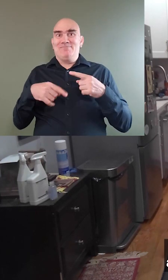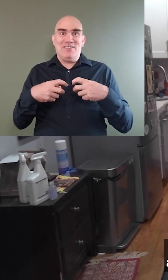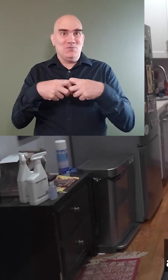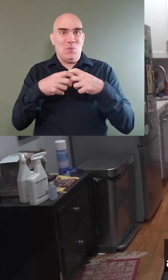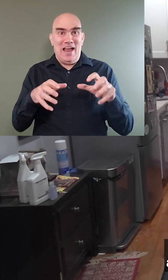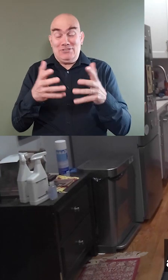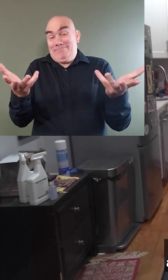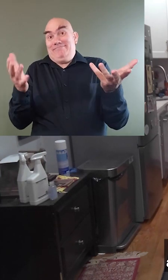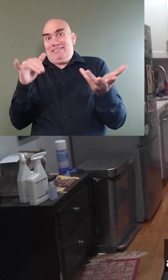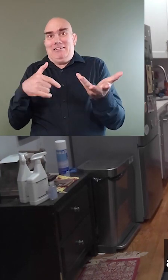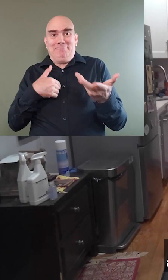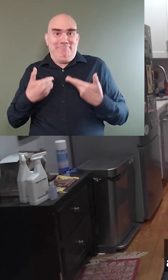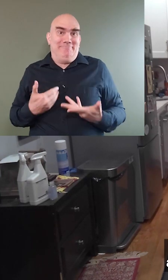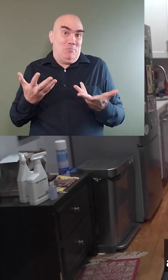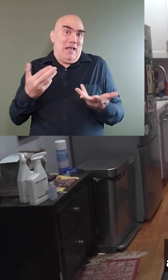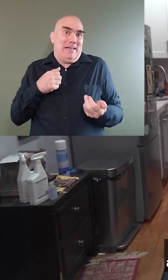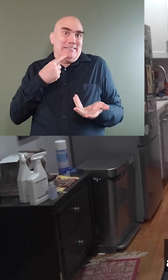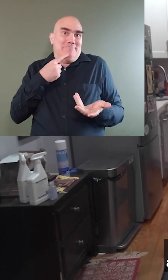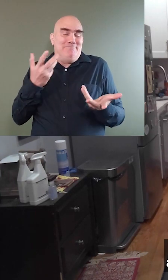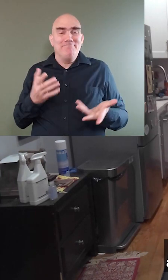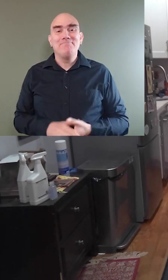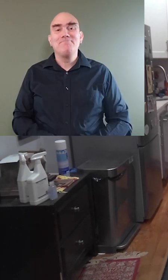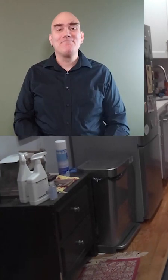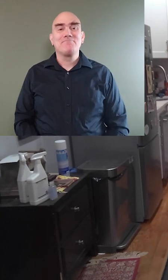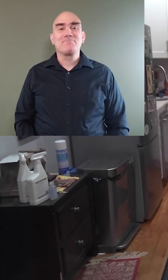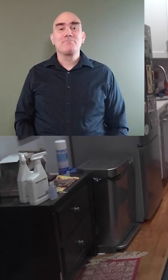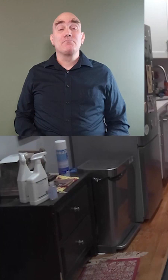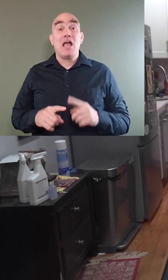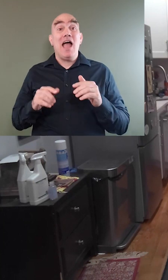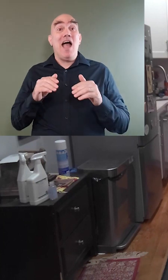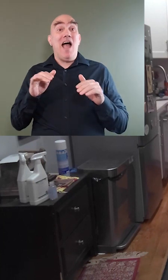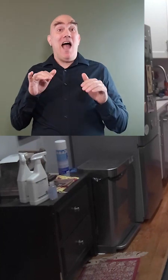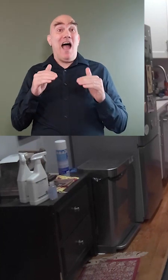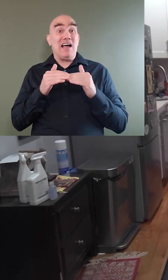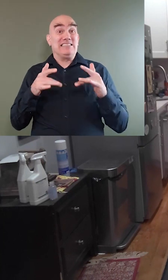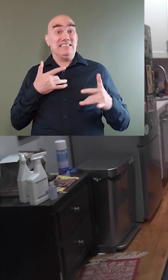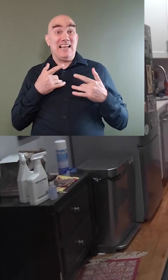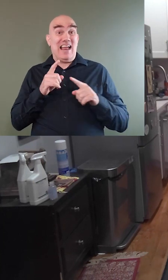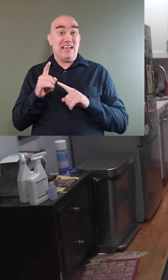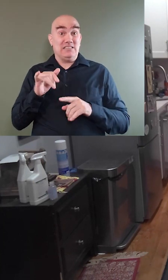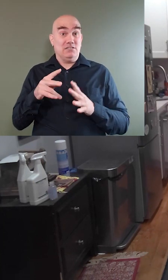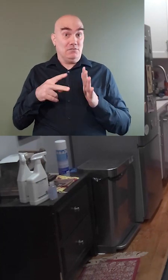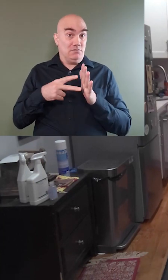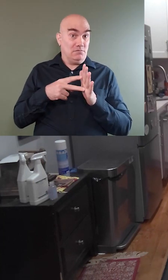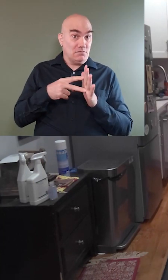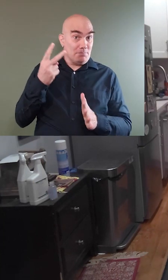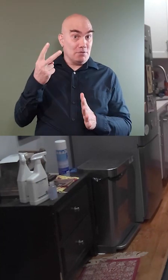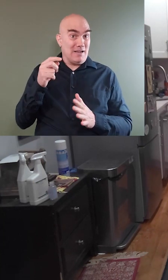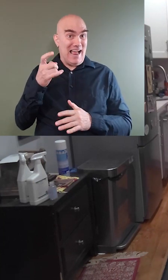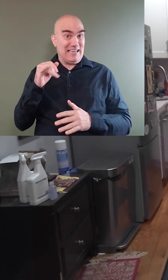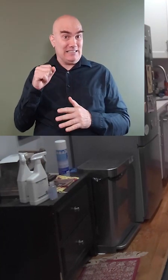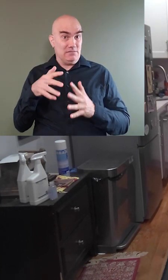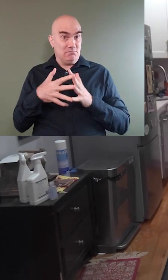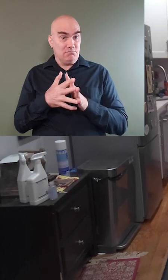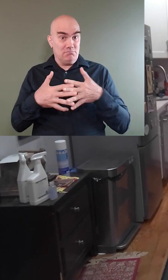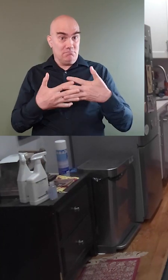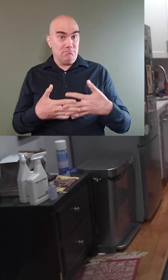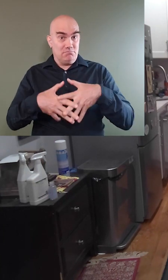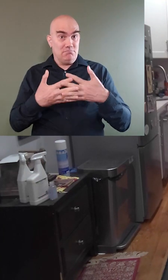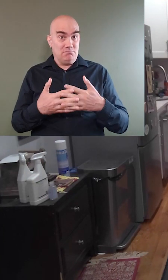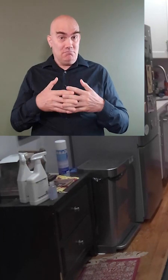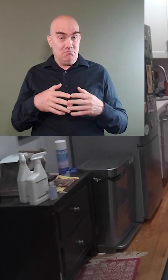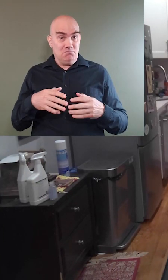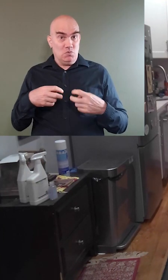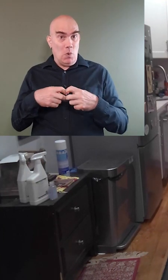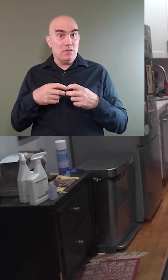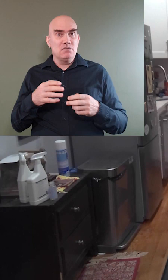joint actions. What can I say? But as exciting as the double axis joints are, there's